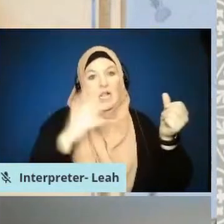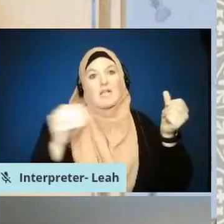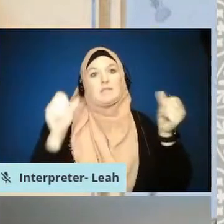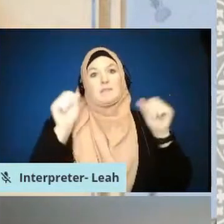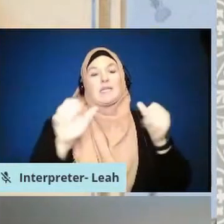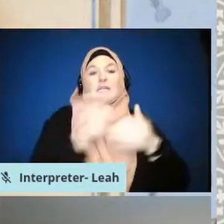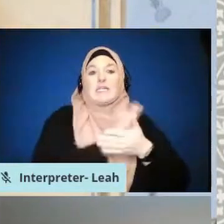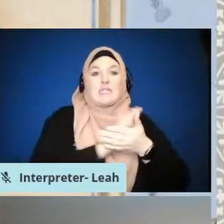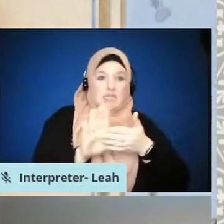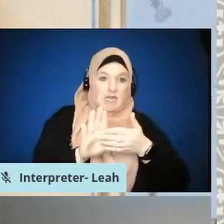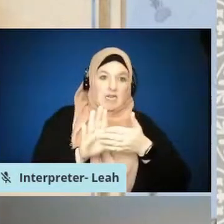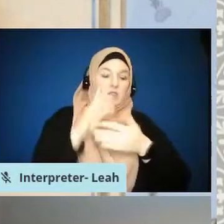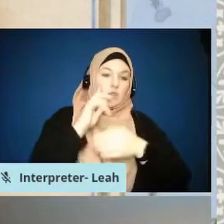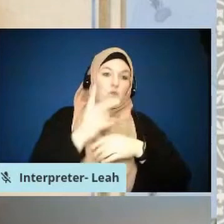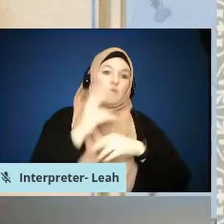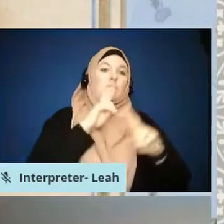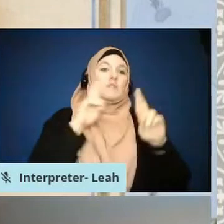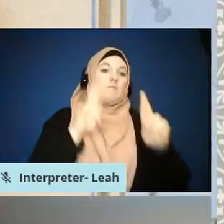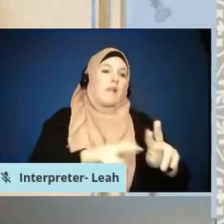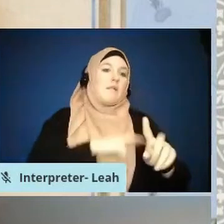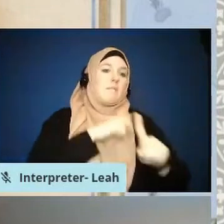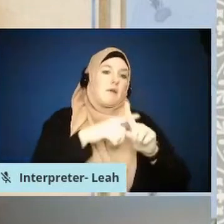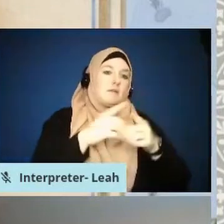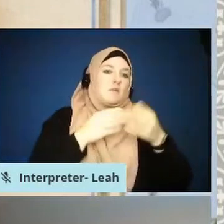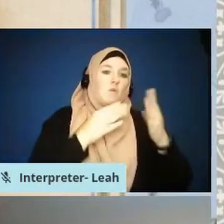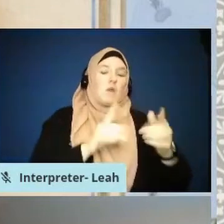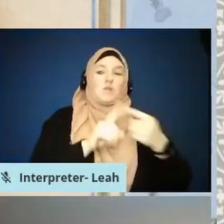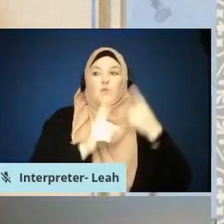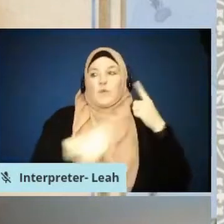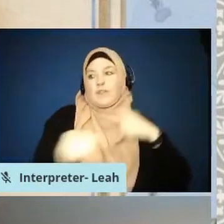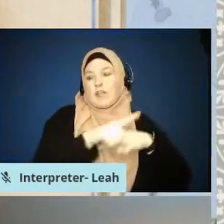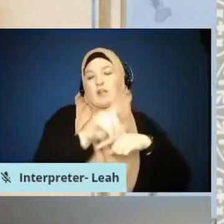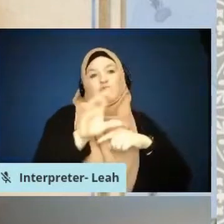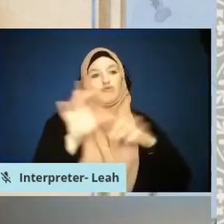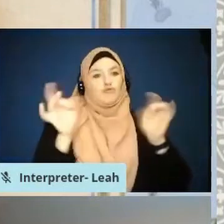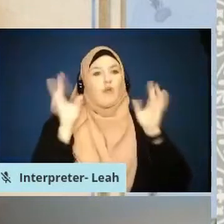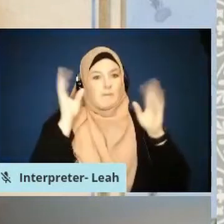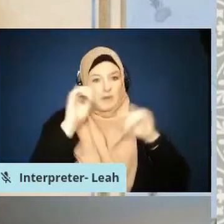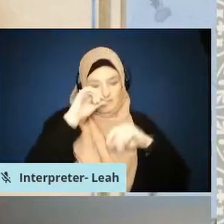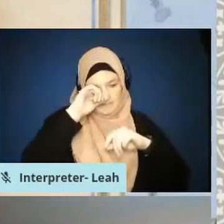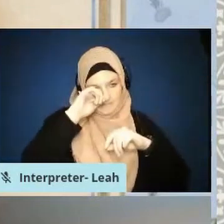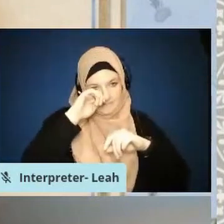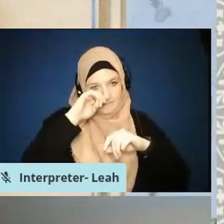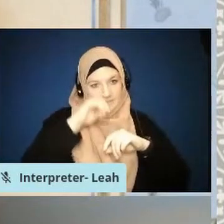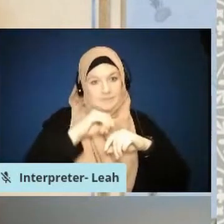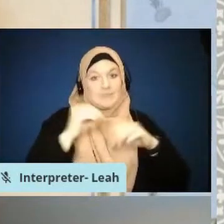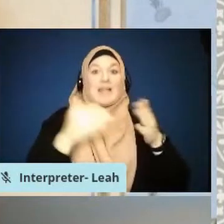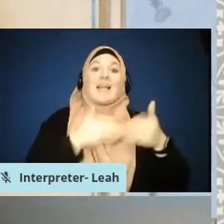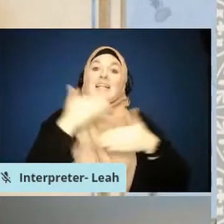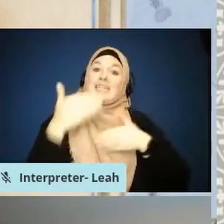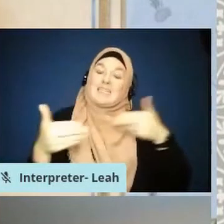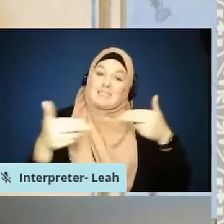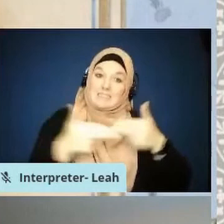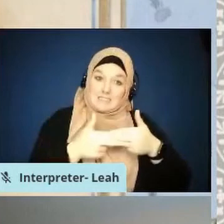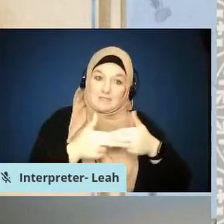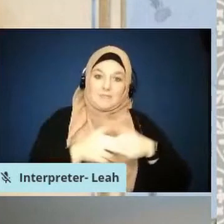be nice, like to respond in a positive way to their trauma. Next,